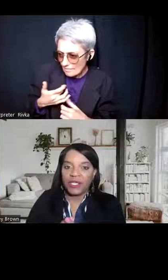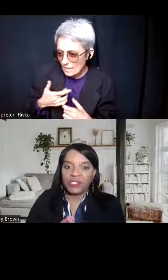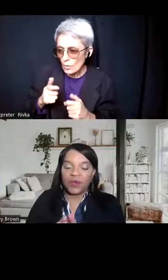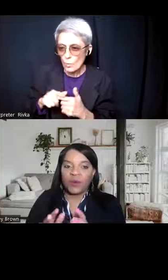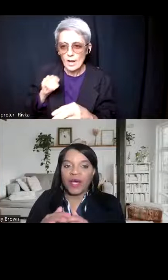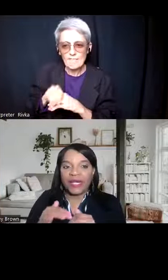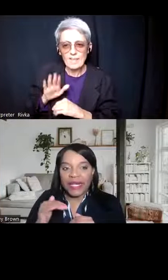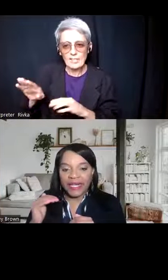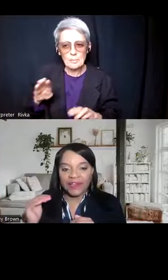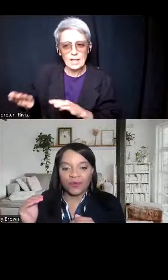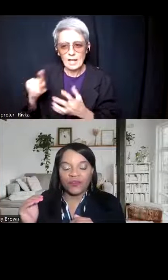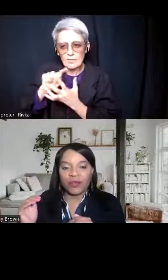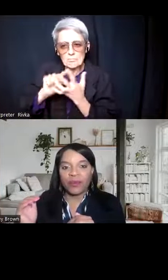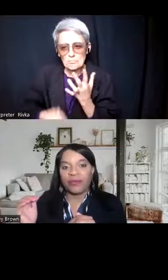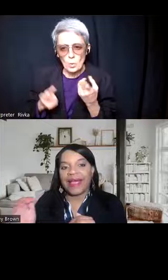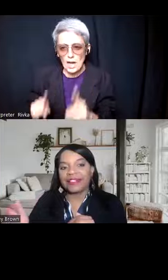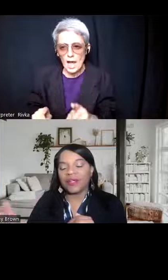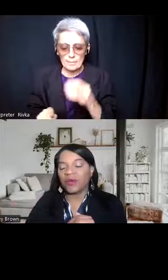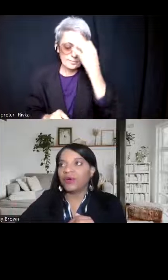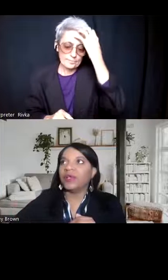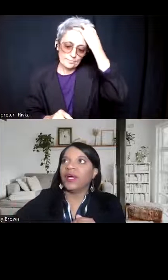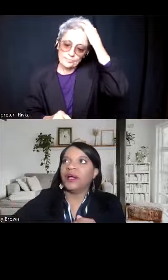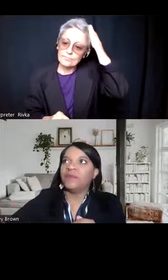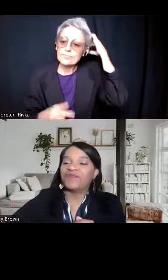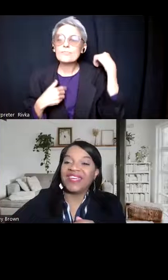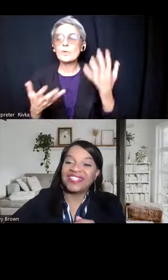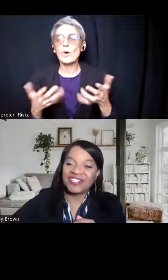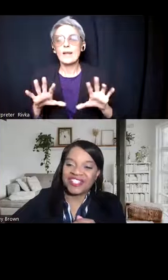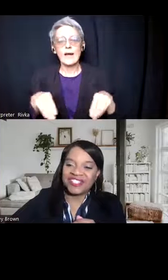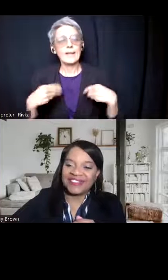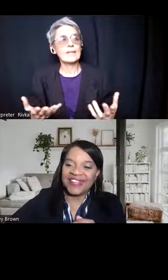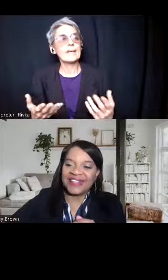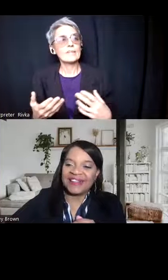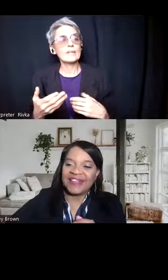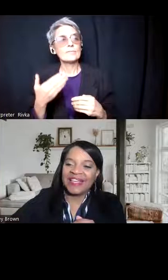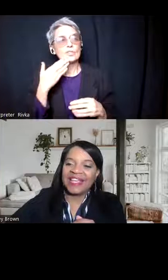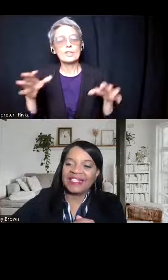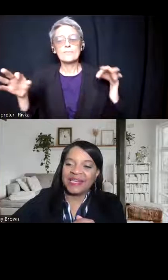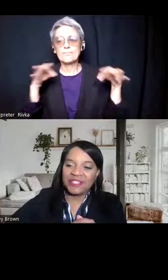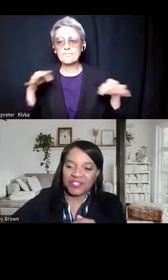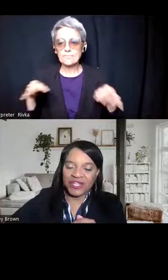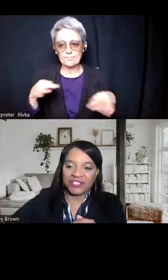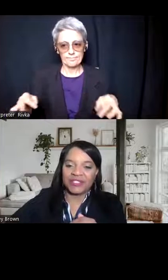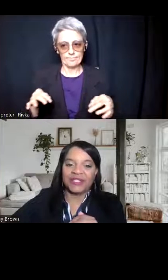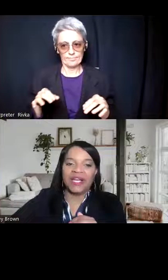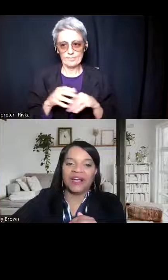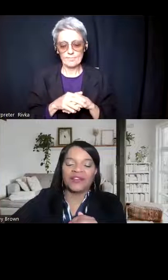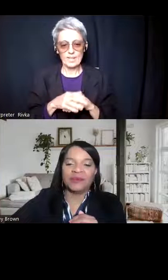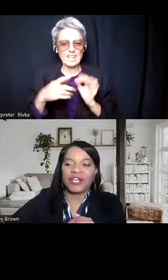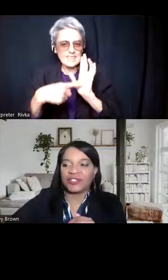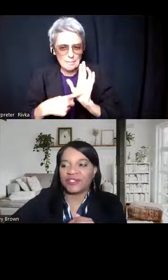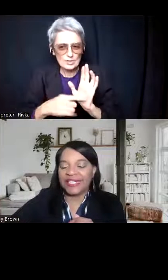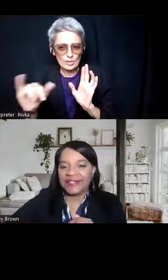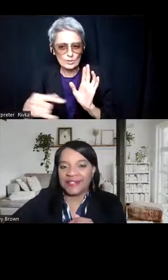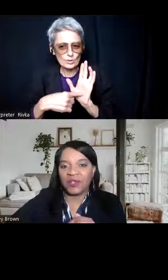behavior? So we want to kind of give a very practical illustration and demonstration